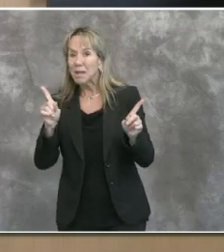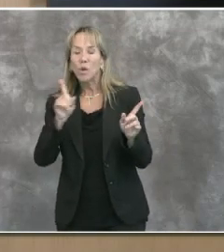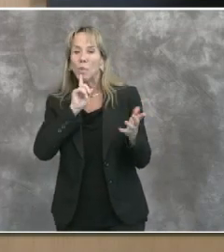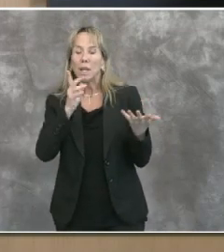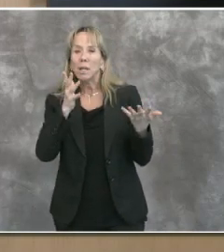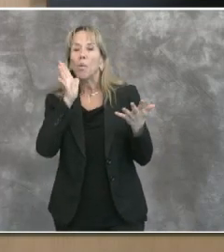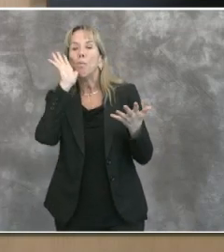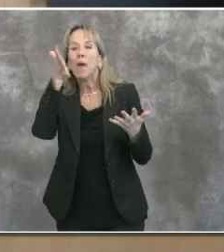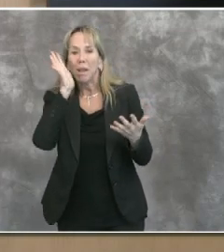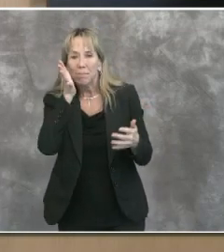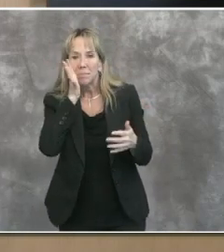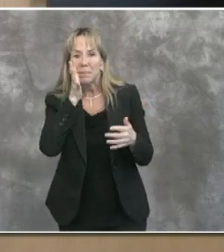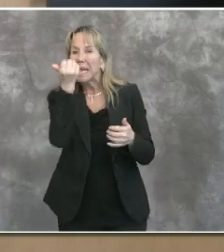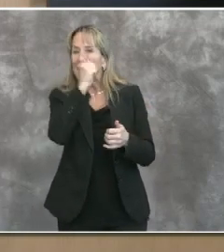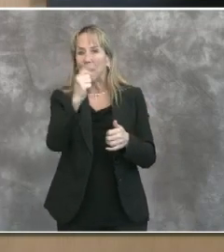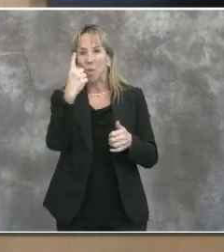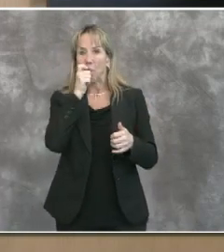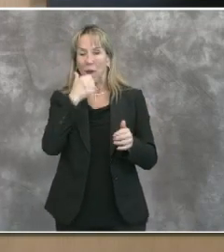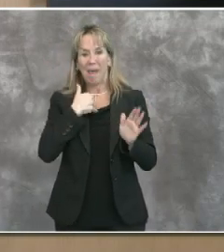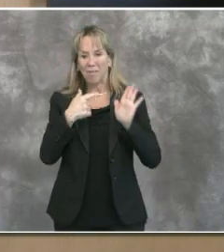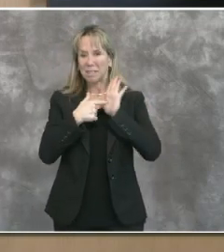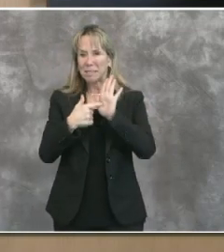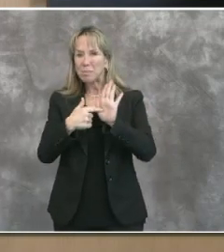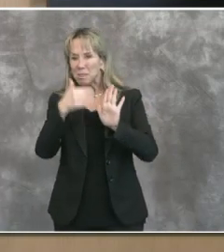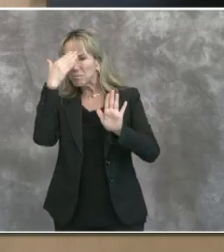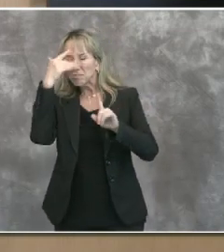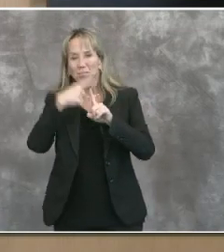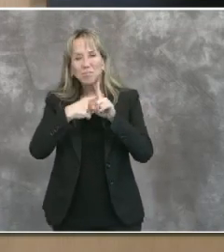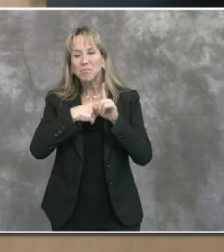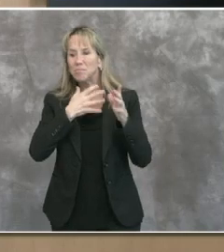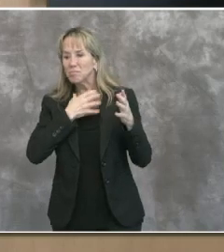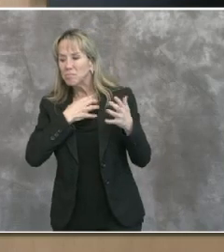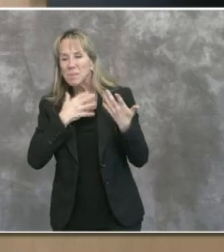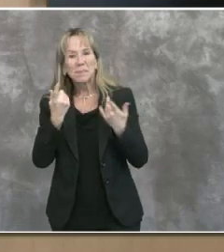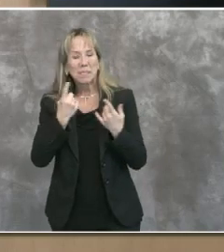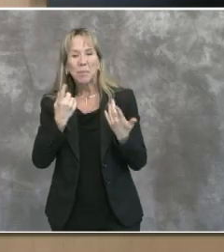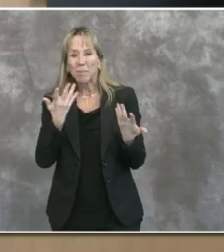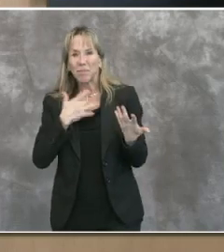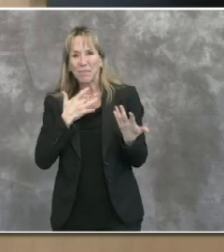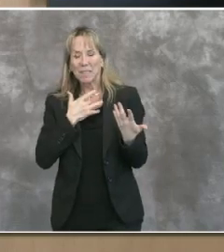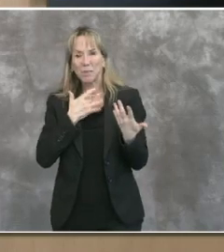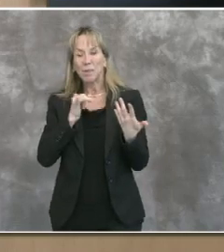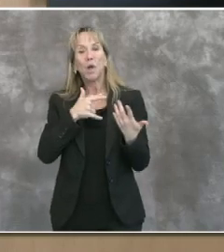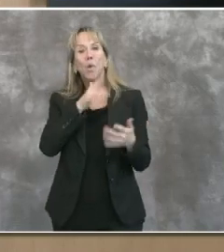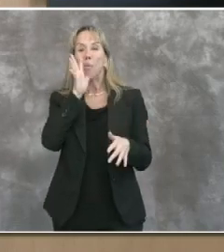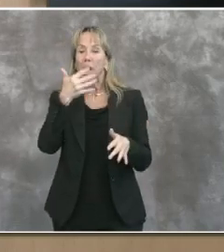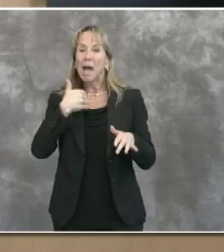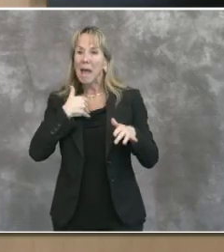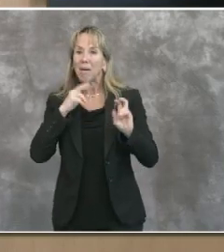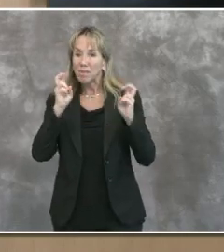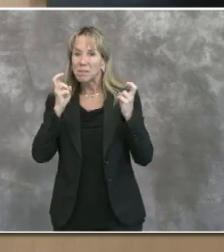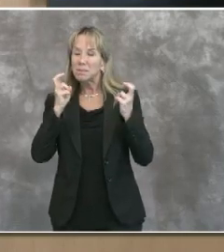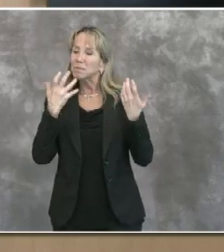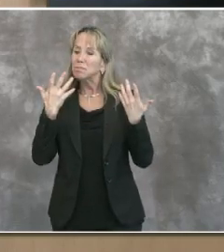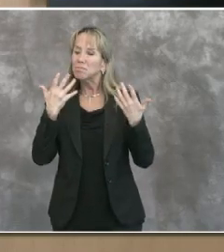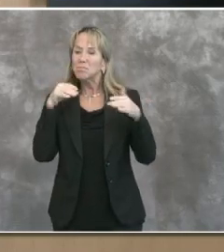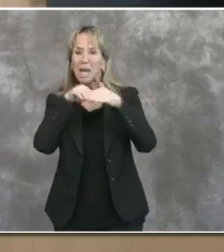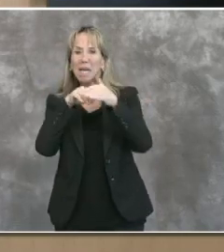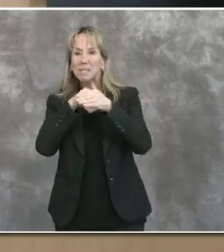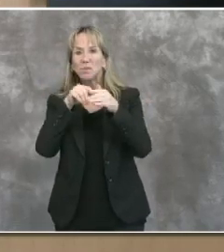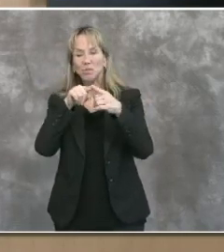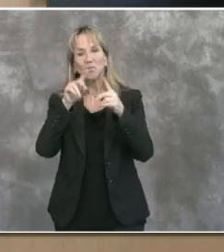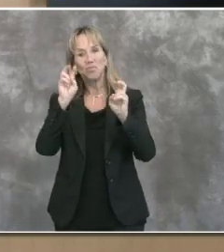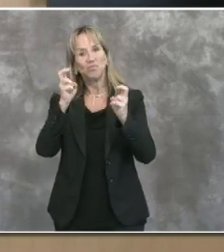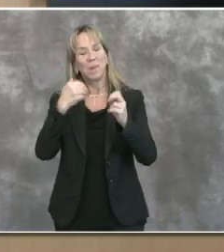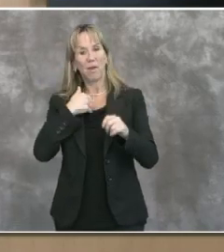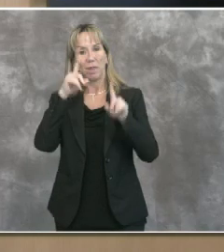will have access to a rapid, affordable, and actionable test. So every day things get